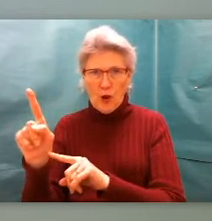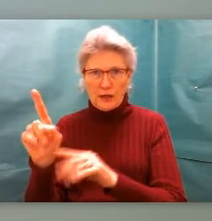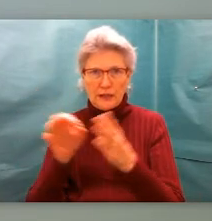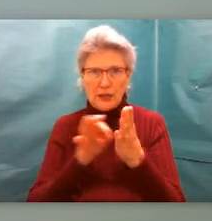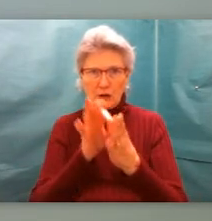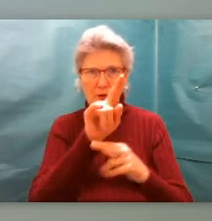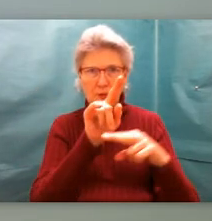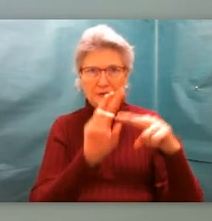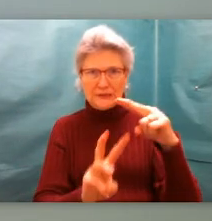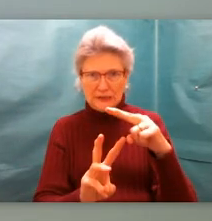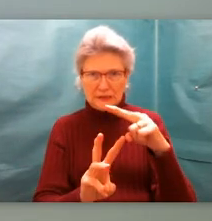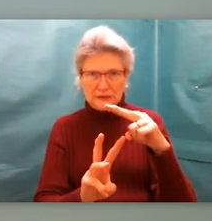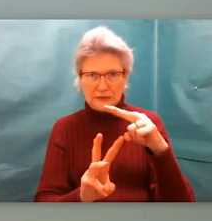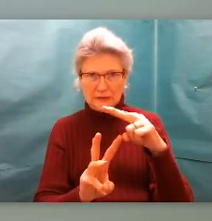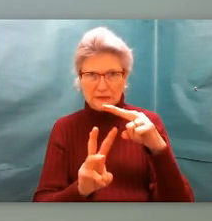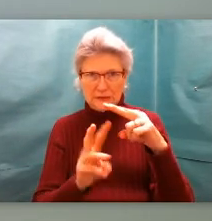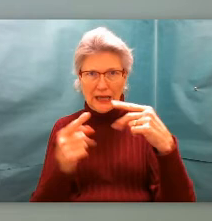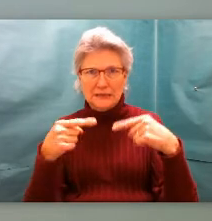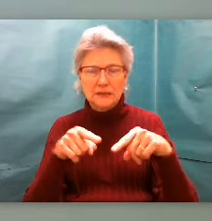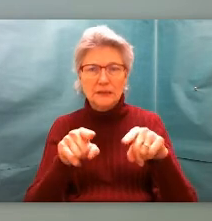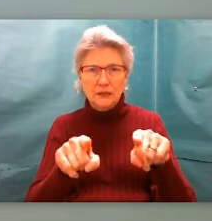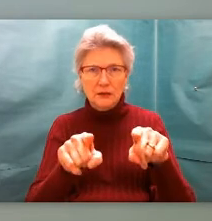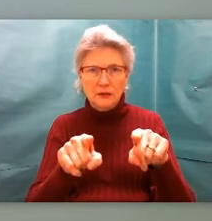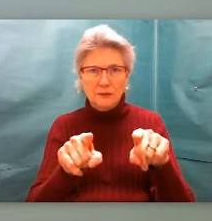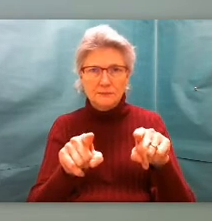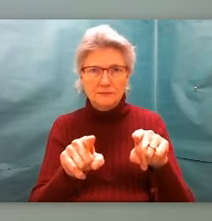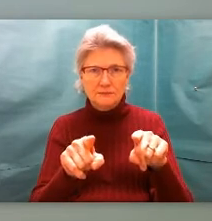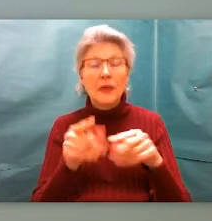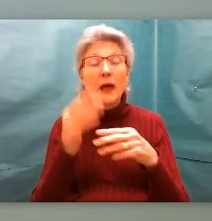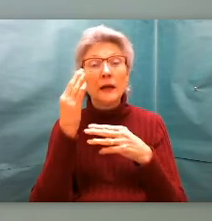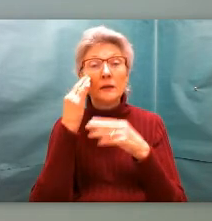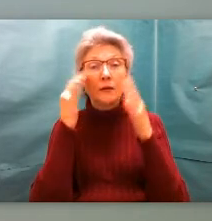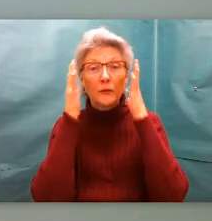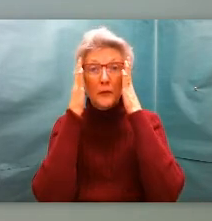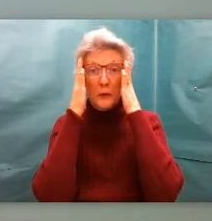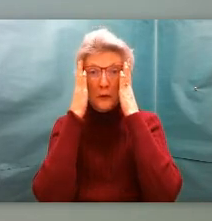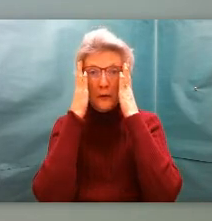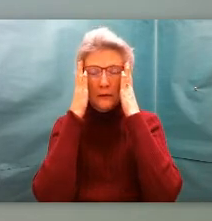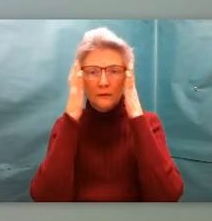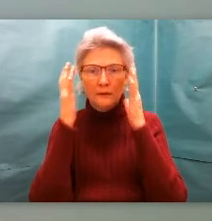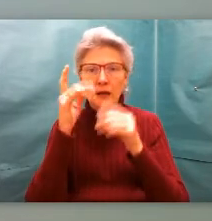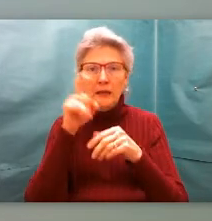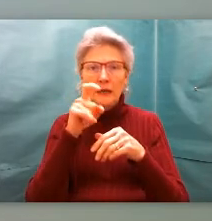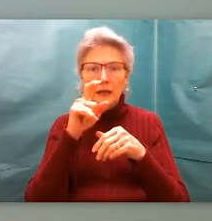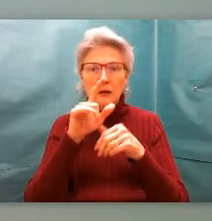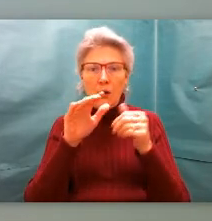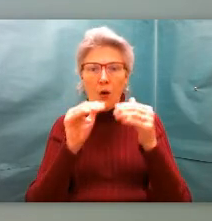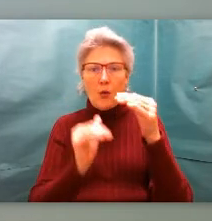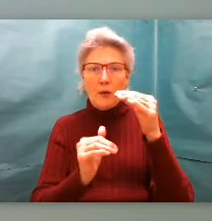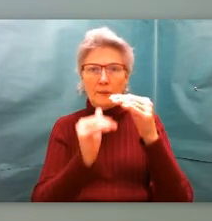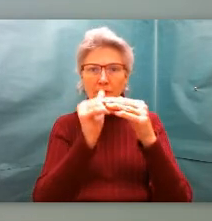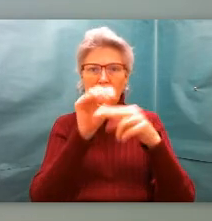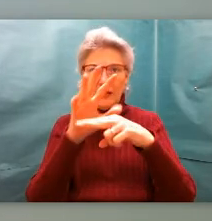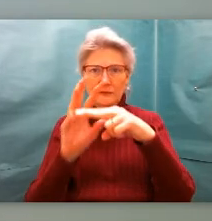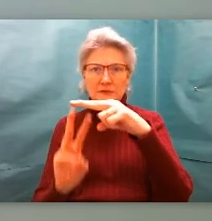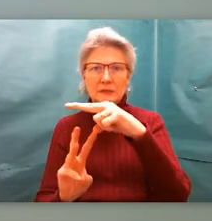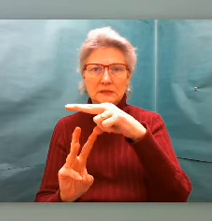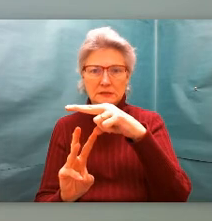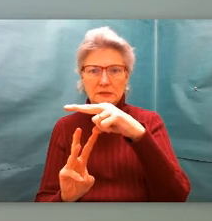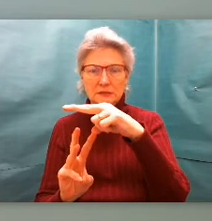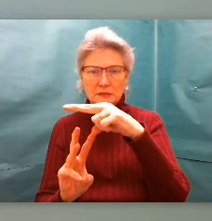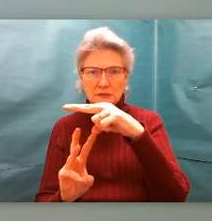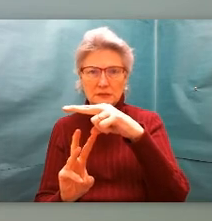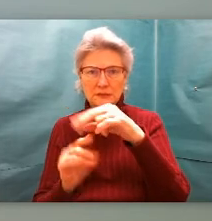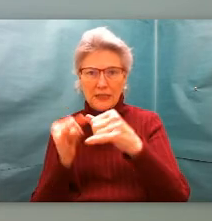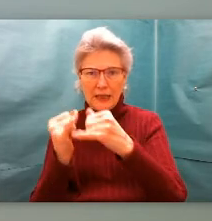up by 1 6 as I go. I know that I need all the way up to 5 6, or